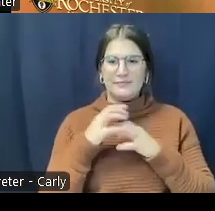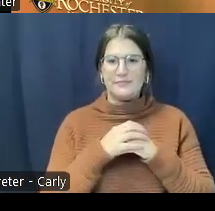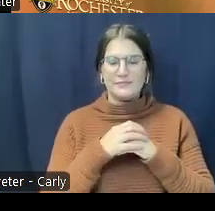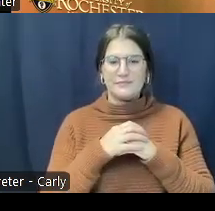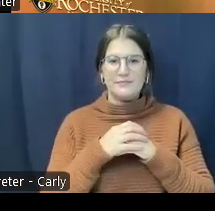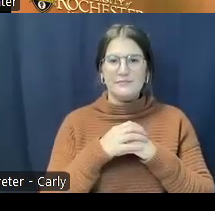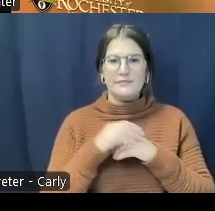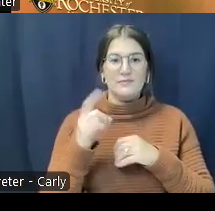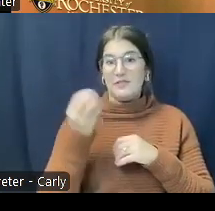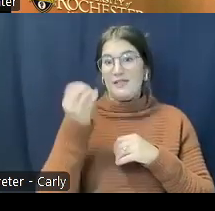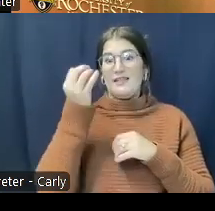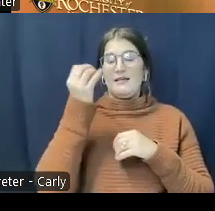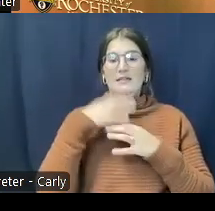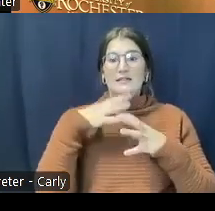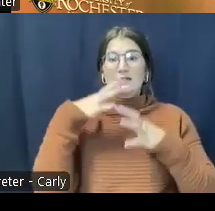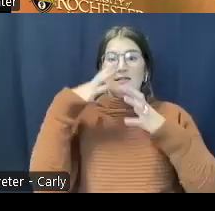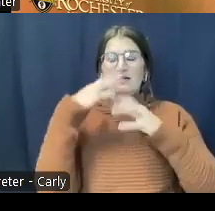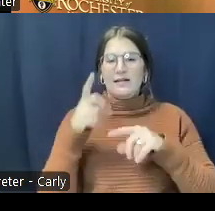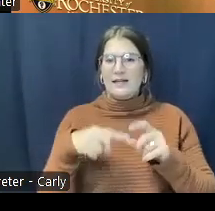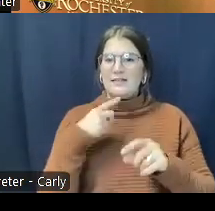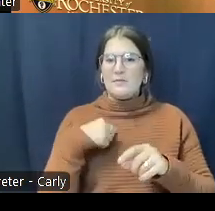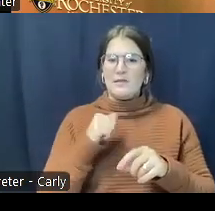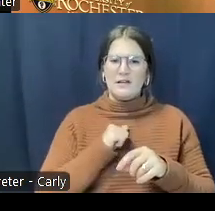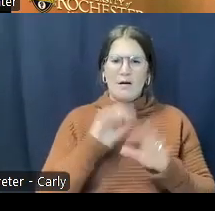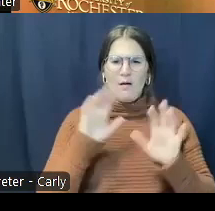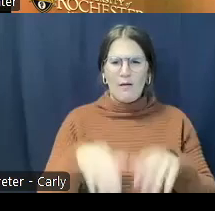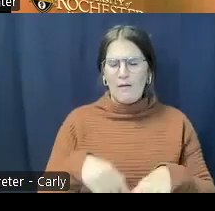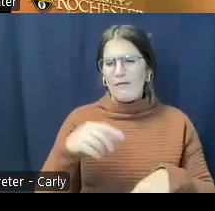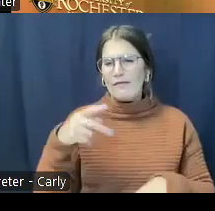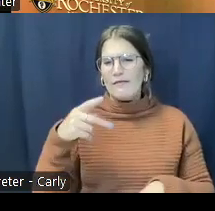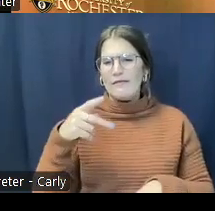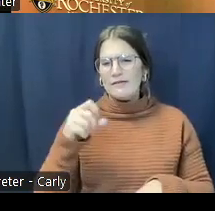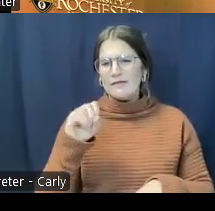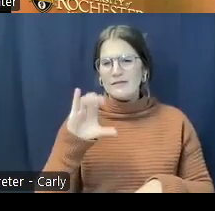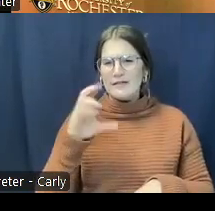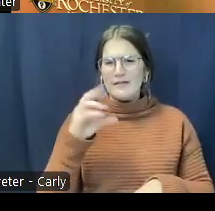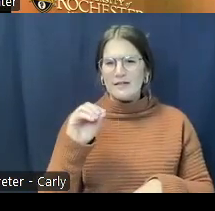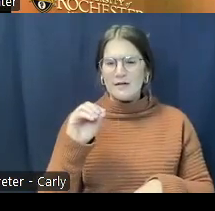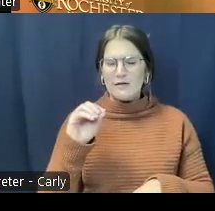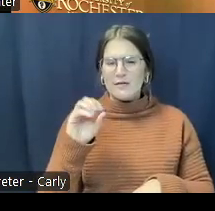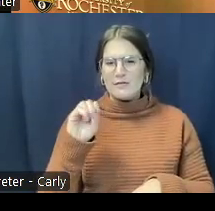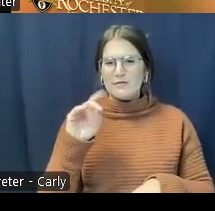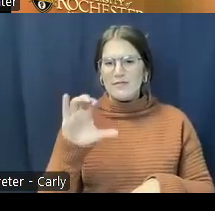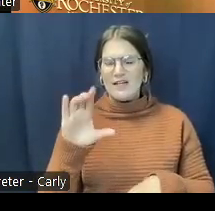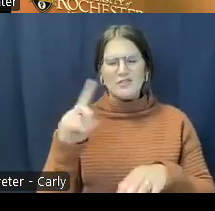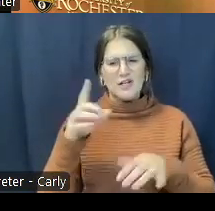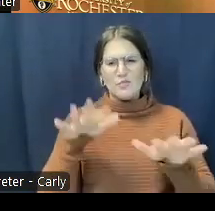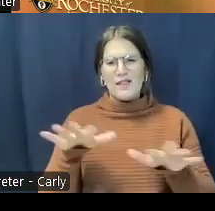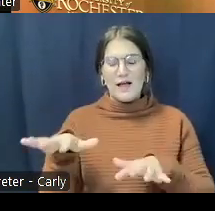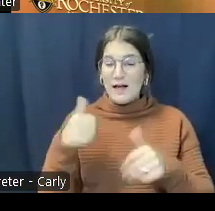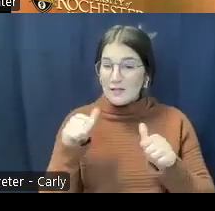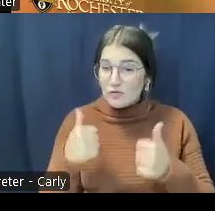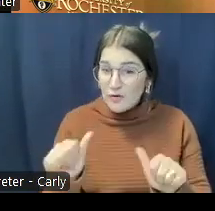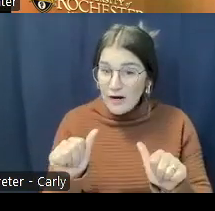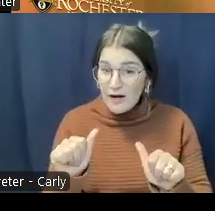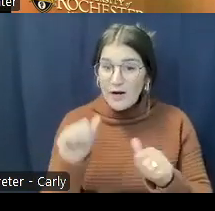just by thinking about it. I can't just tell myself, well, this is psychosomatic, functional, just relax. Okay, I can try to relax in other ways and